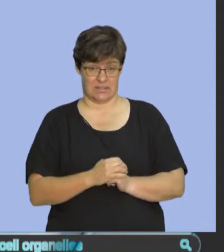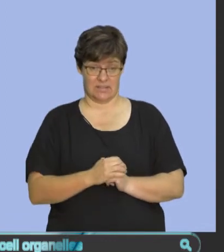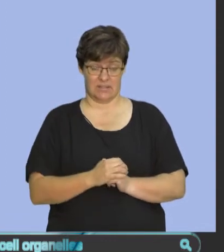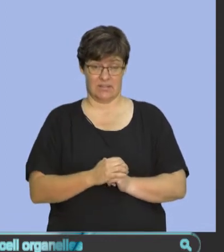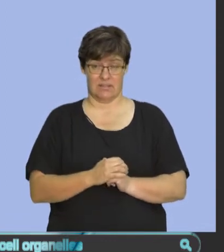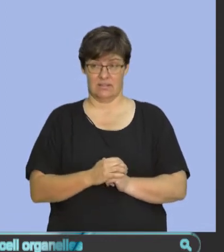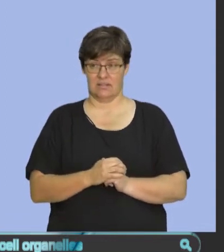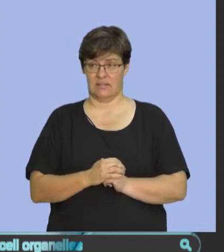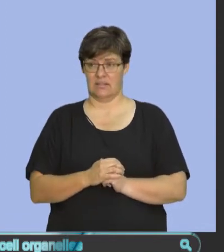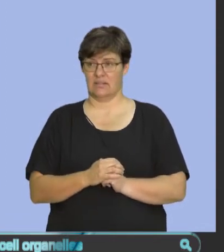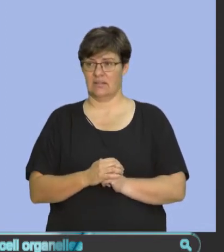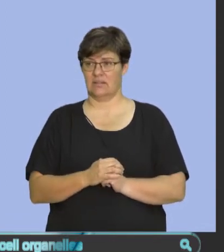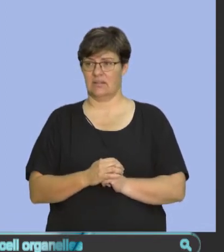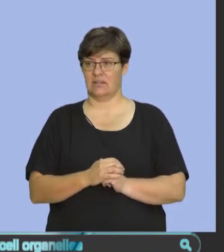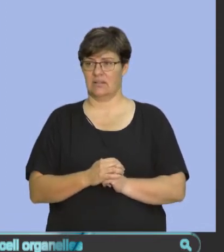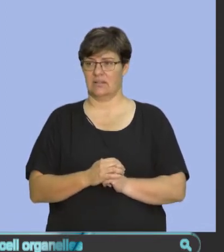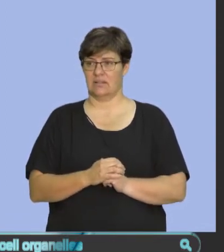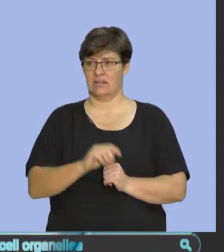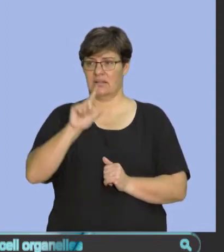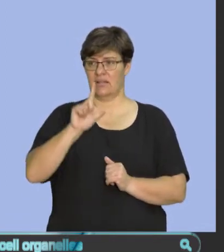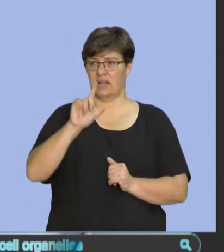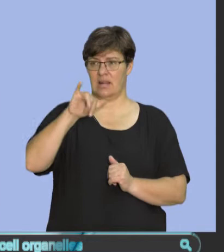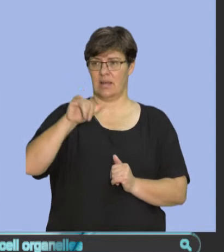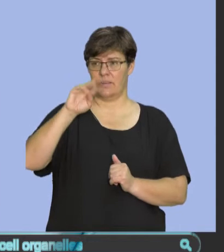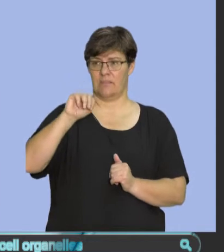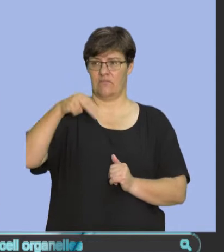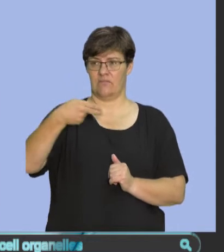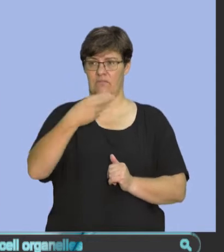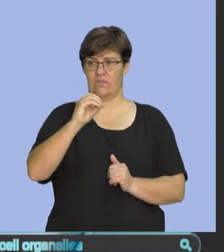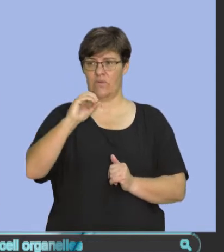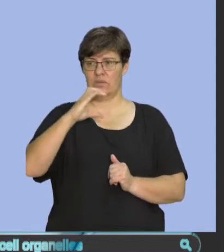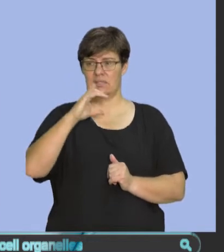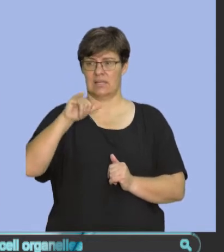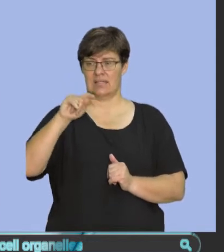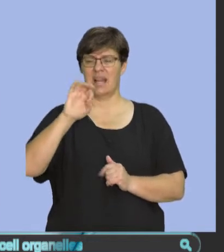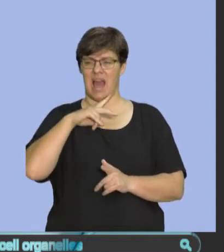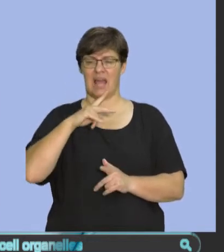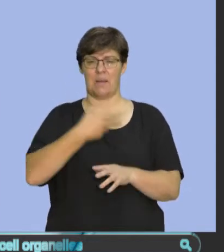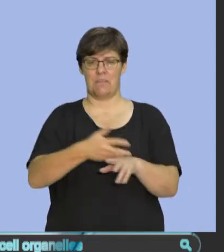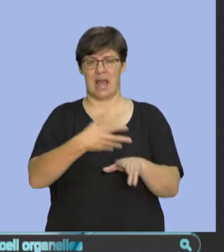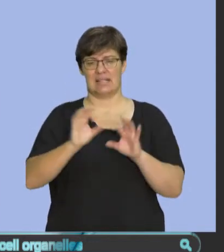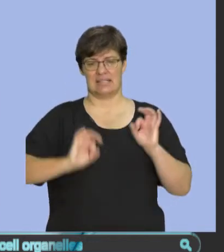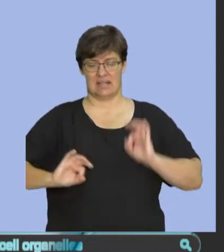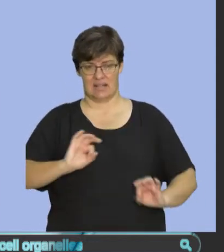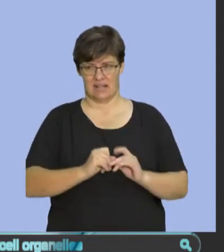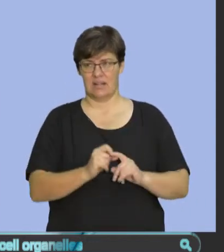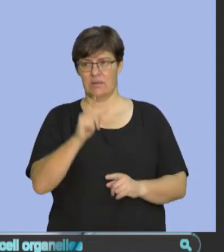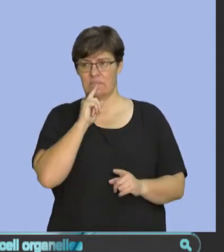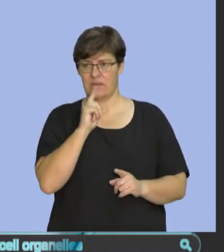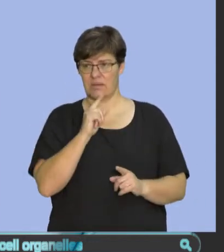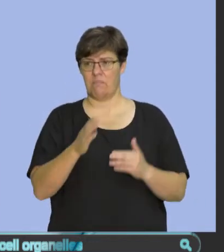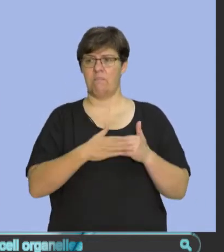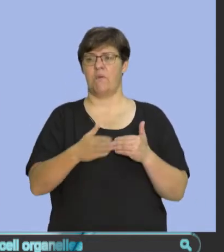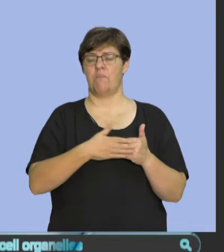compare that to a lymphocyte, which is a type of blood cell, we can see that resolution becoming even more